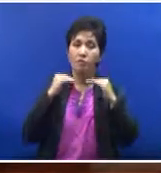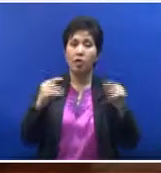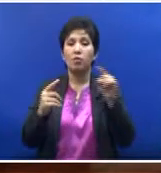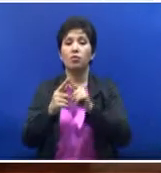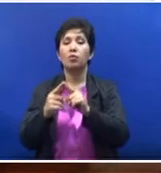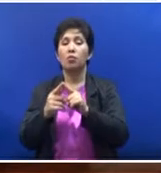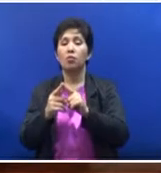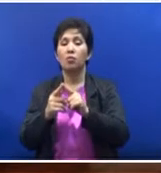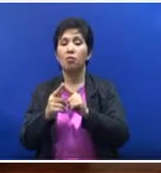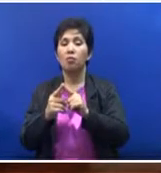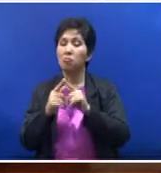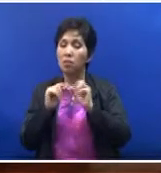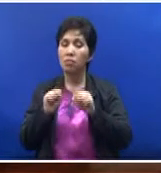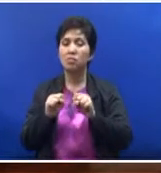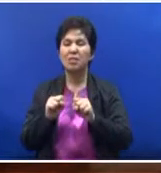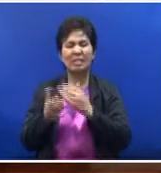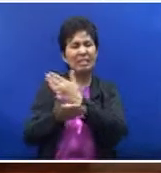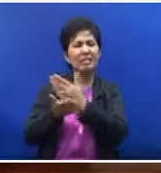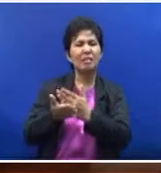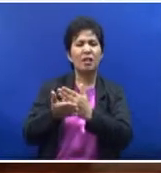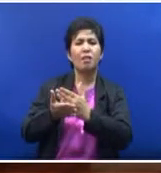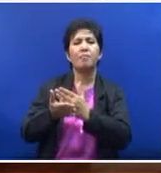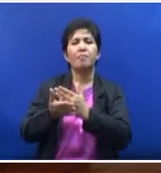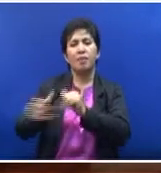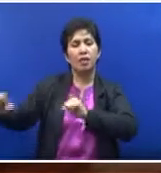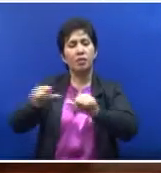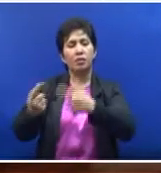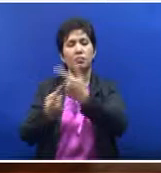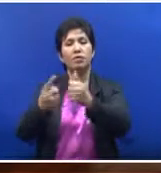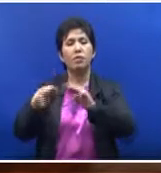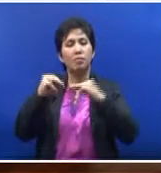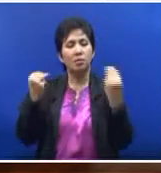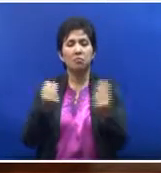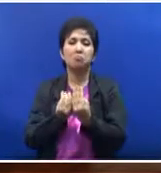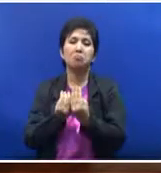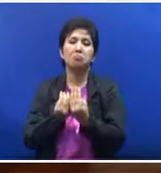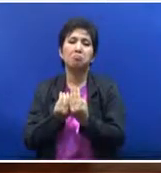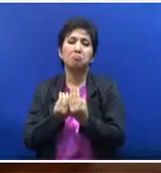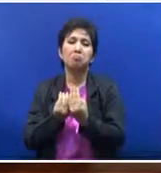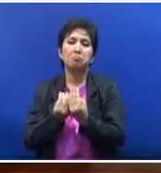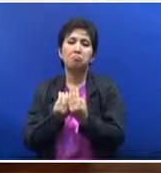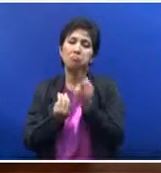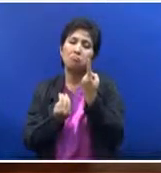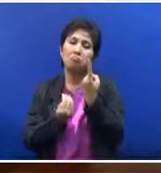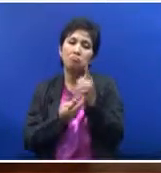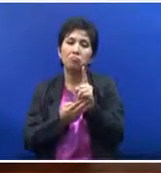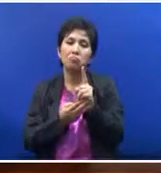to conclude about certain actions in the society just by